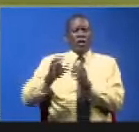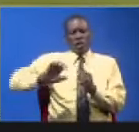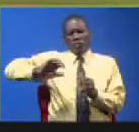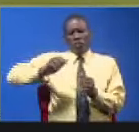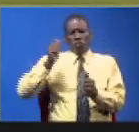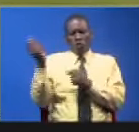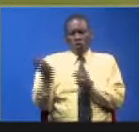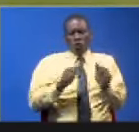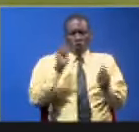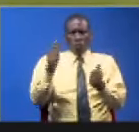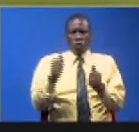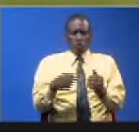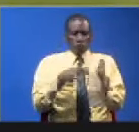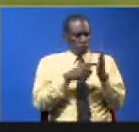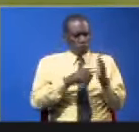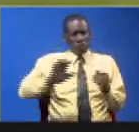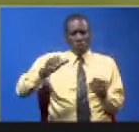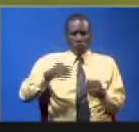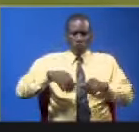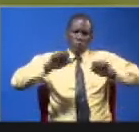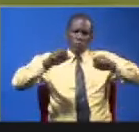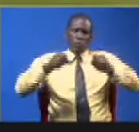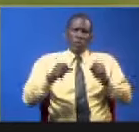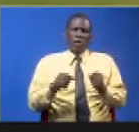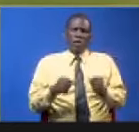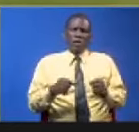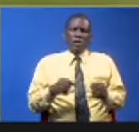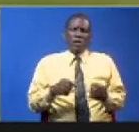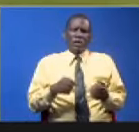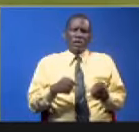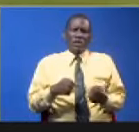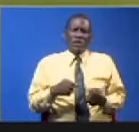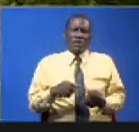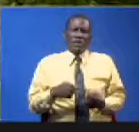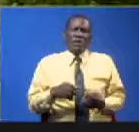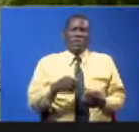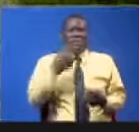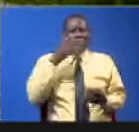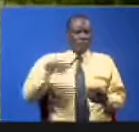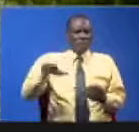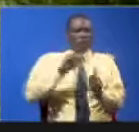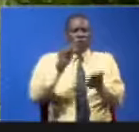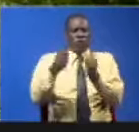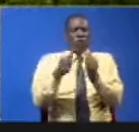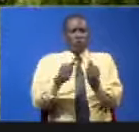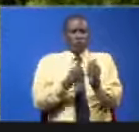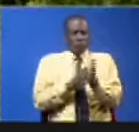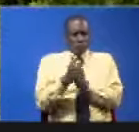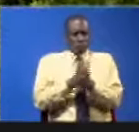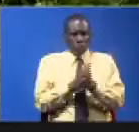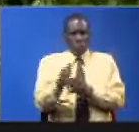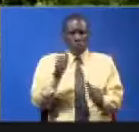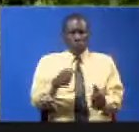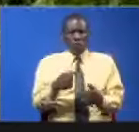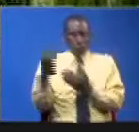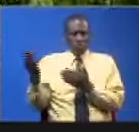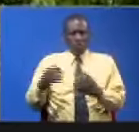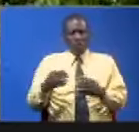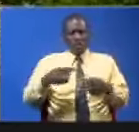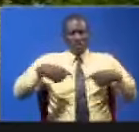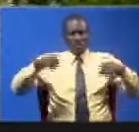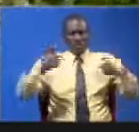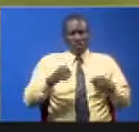The Kilifi Golf Tournament highlights the county's potential as a premier destination for sports enthusiasts that will